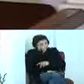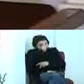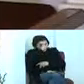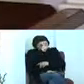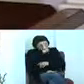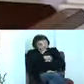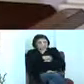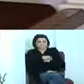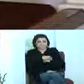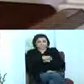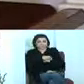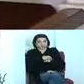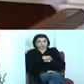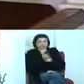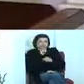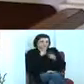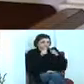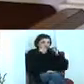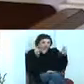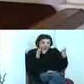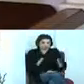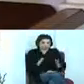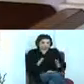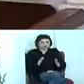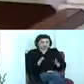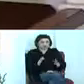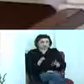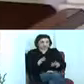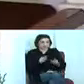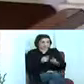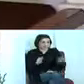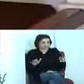an enemy to our wholeness.